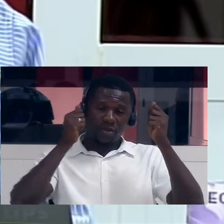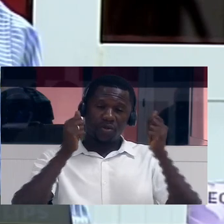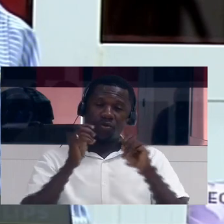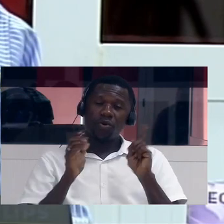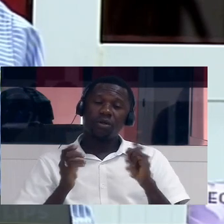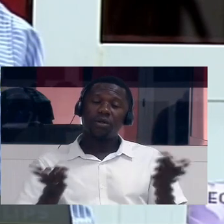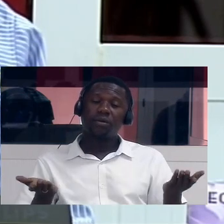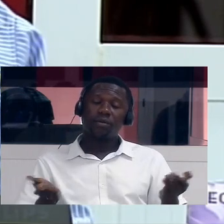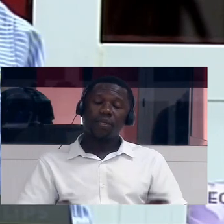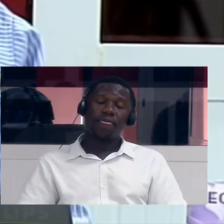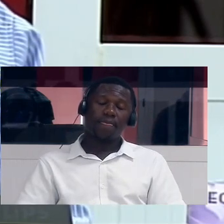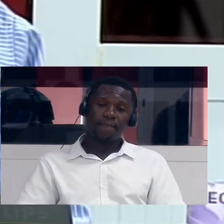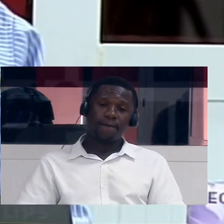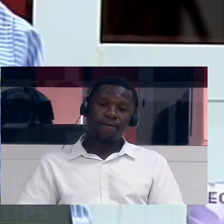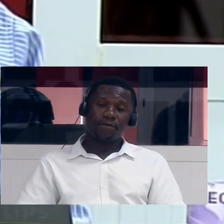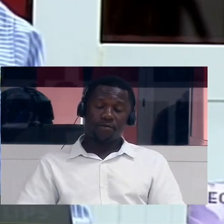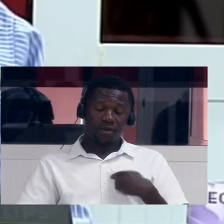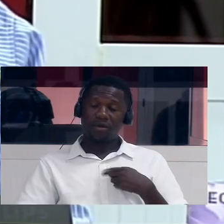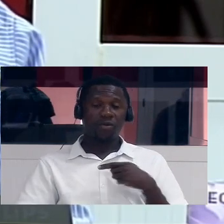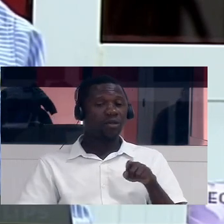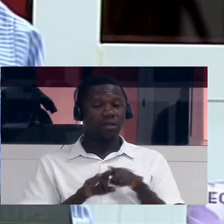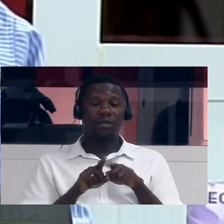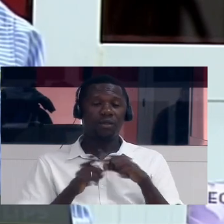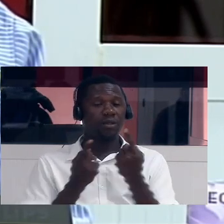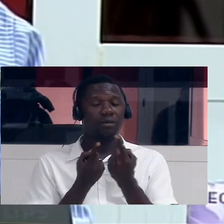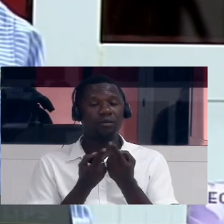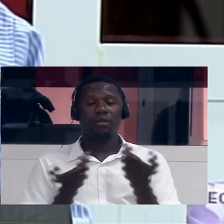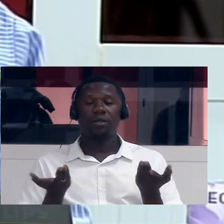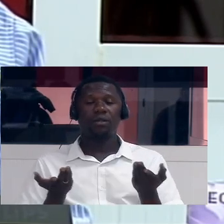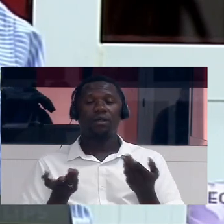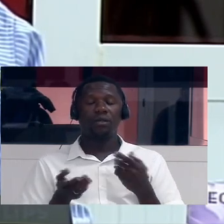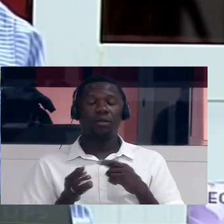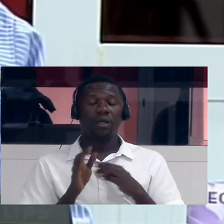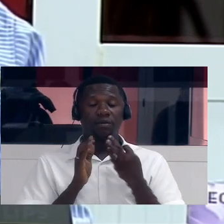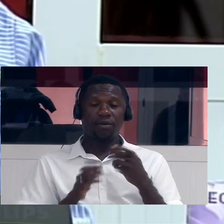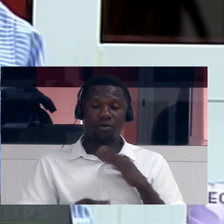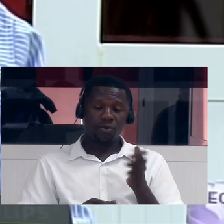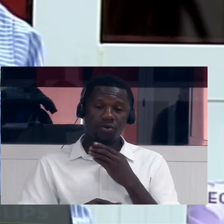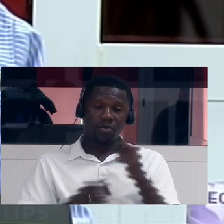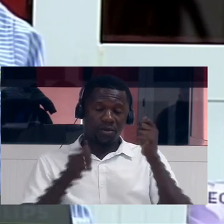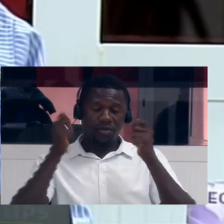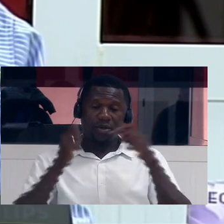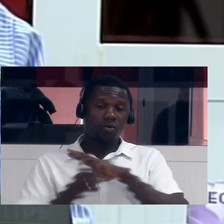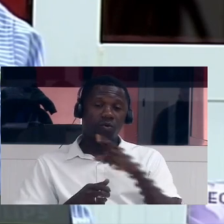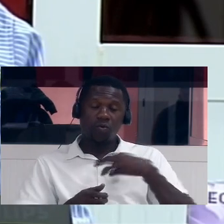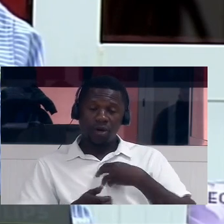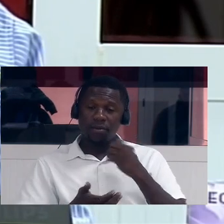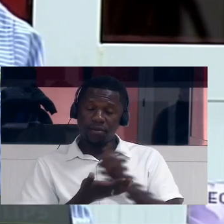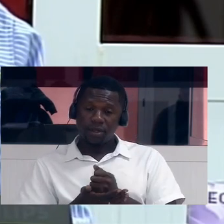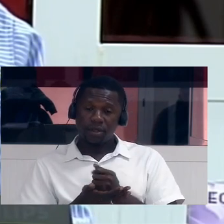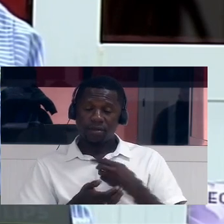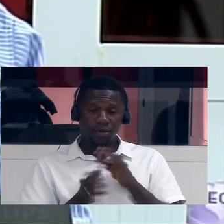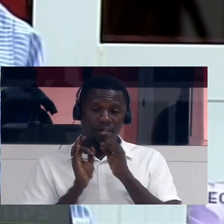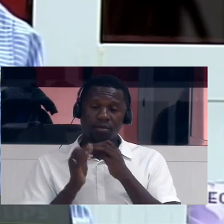Yeah, well, for me, it's one and the same thing, because if they were going to demonstrate, they said they were not going to ask for a permit. I told my deputy